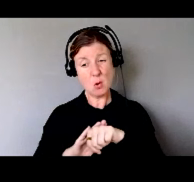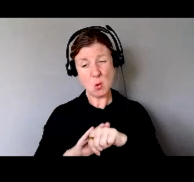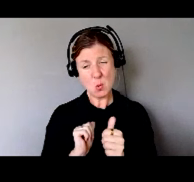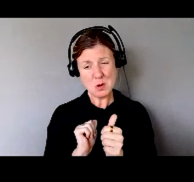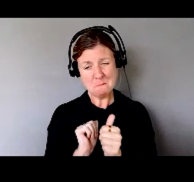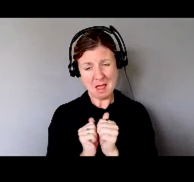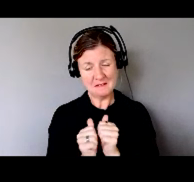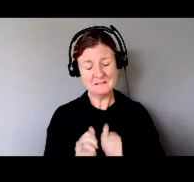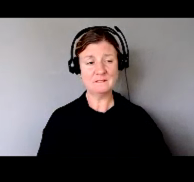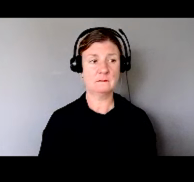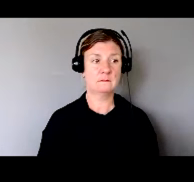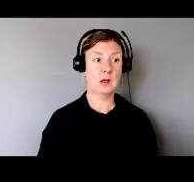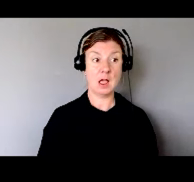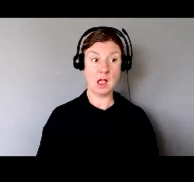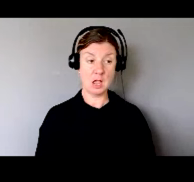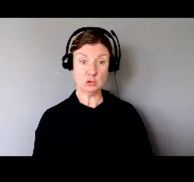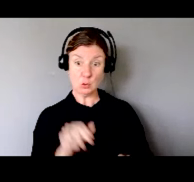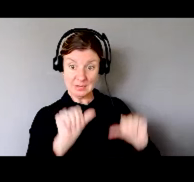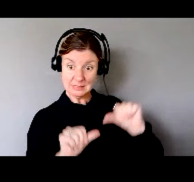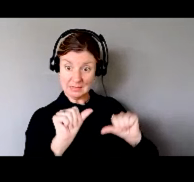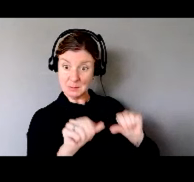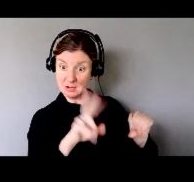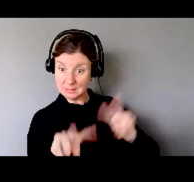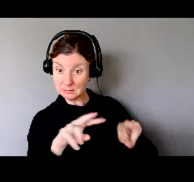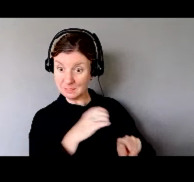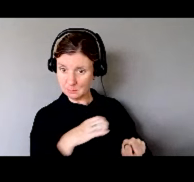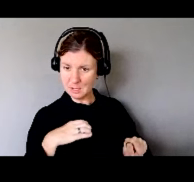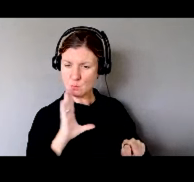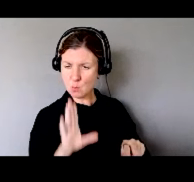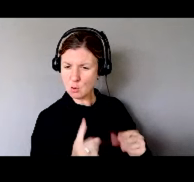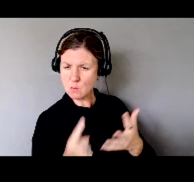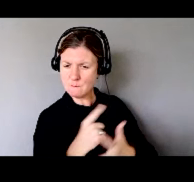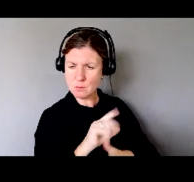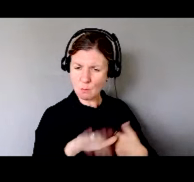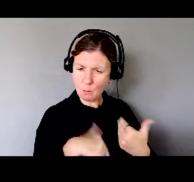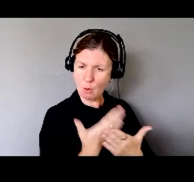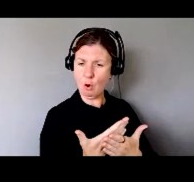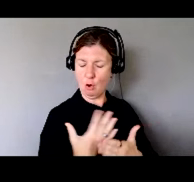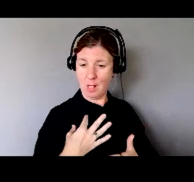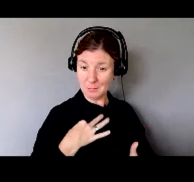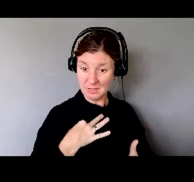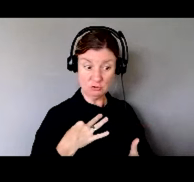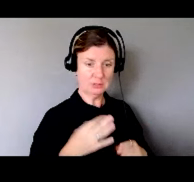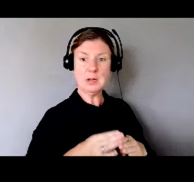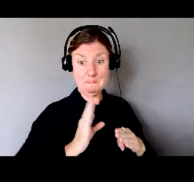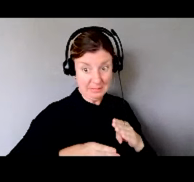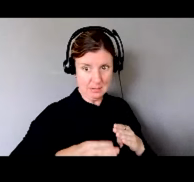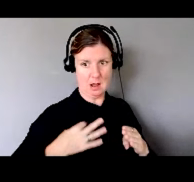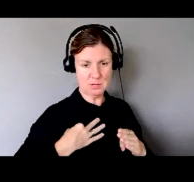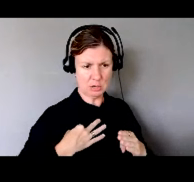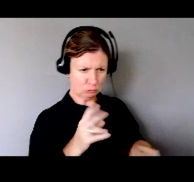The assessment committee will review all eligible and complete applications.